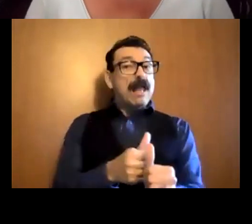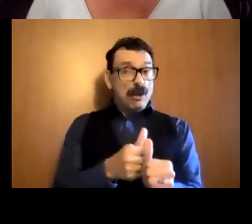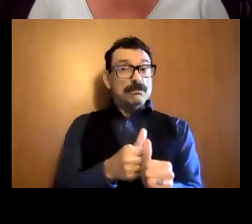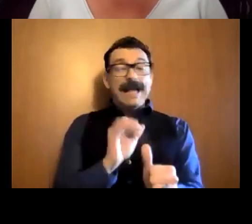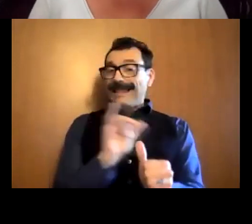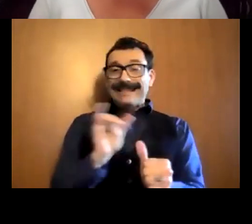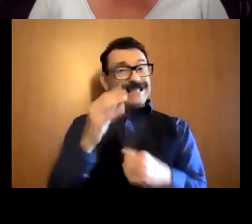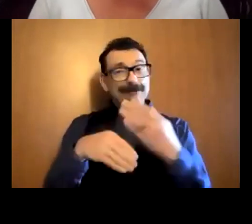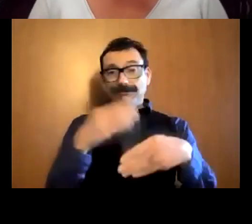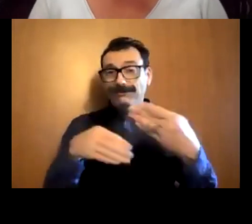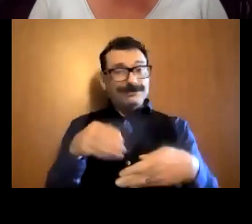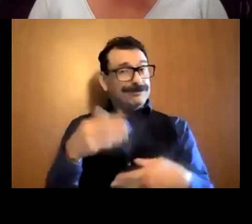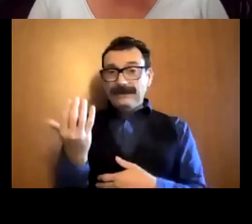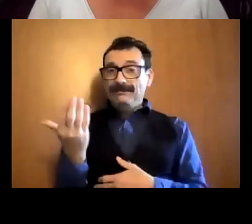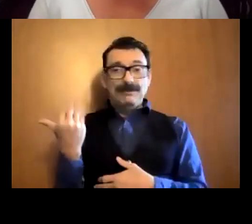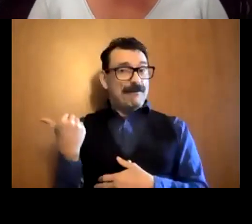more protected, but